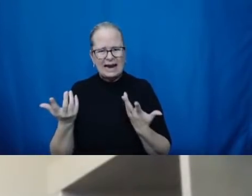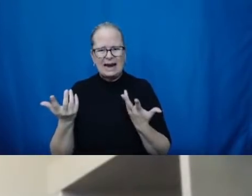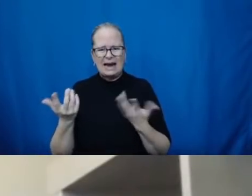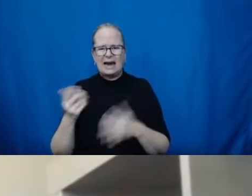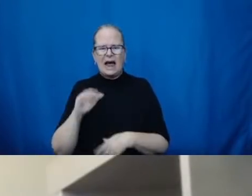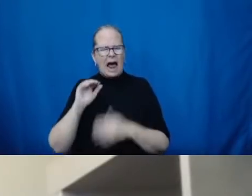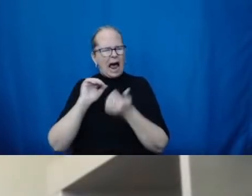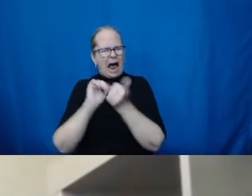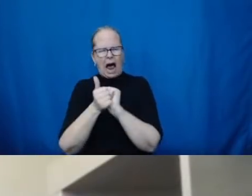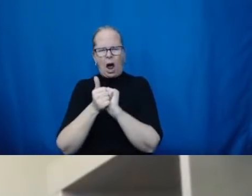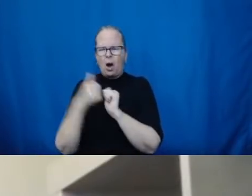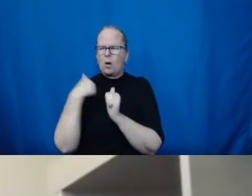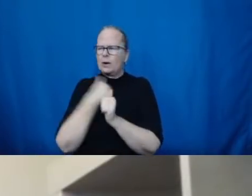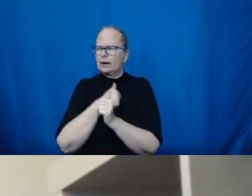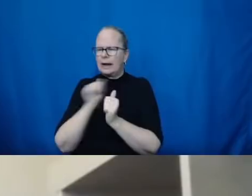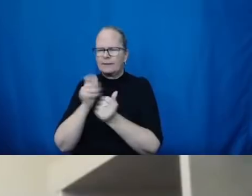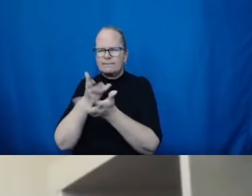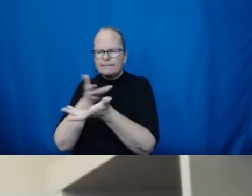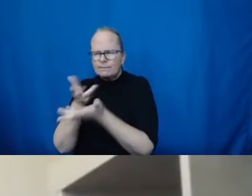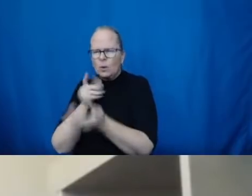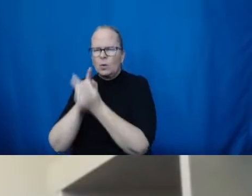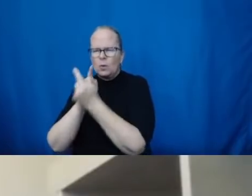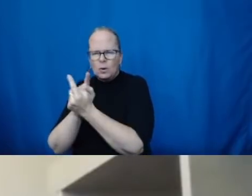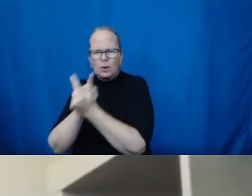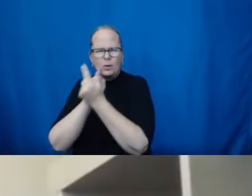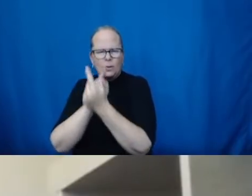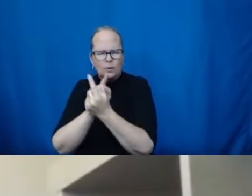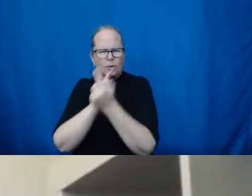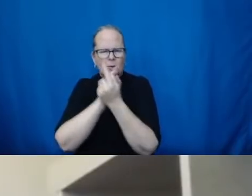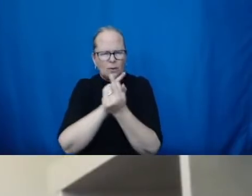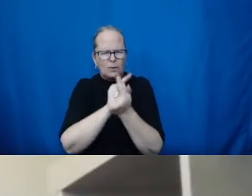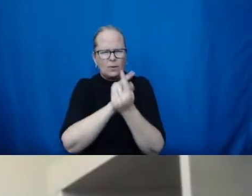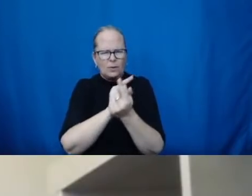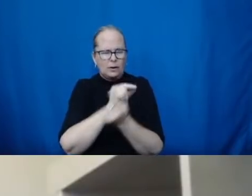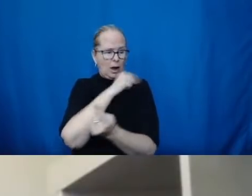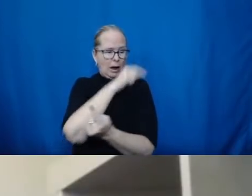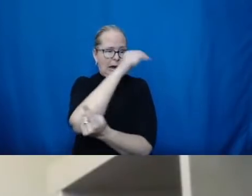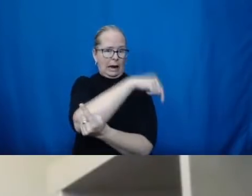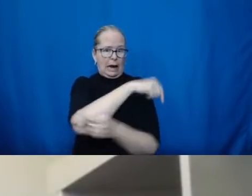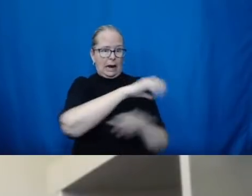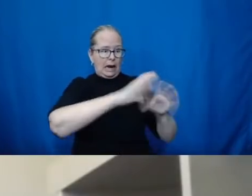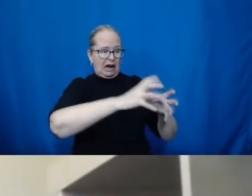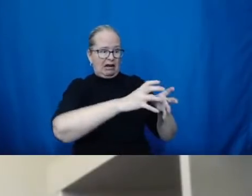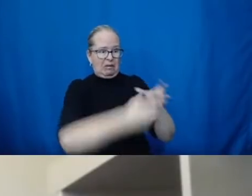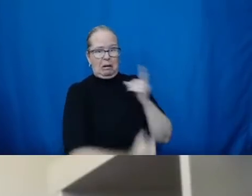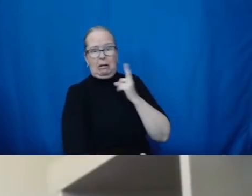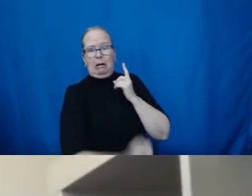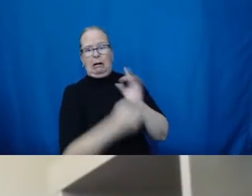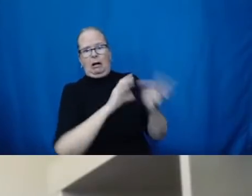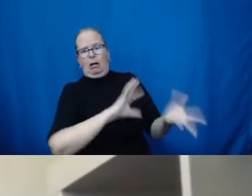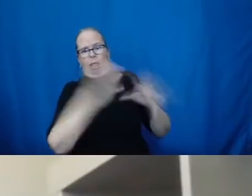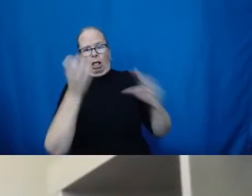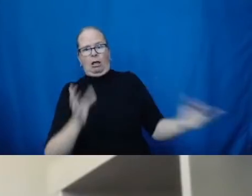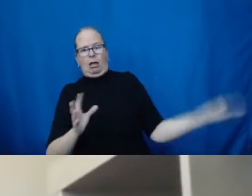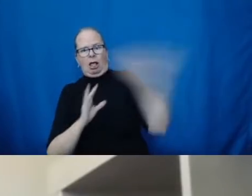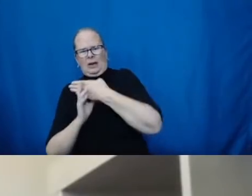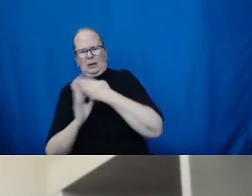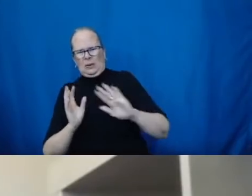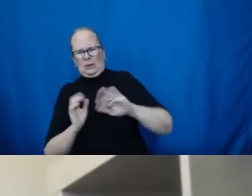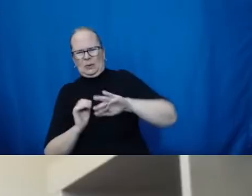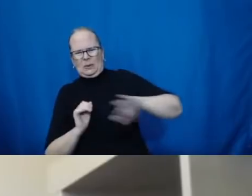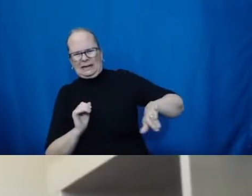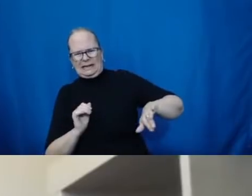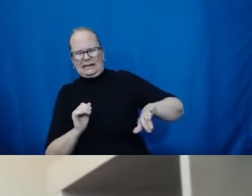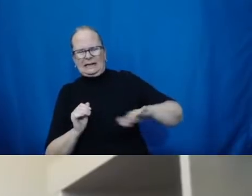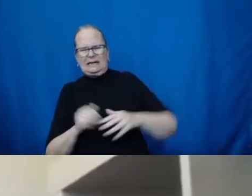just surrounded by this extremism that hasn't allowed them to understand any of the nuance in this conversation. I do want to say, I don't think anyone